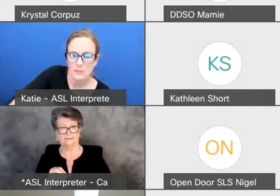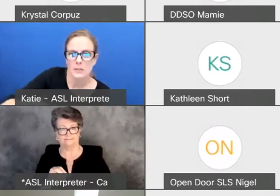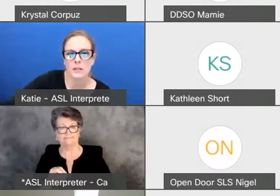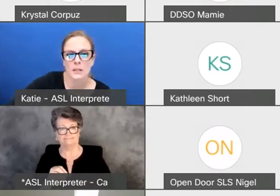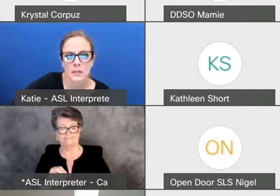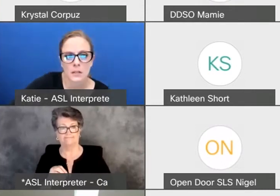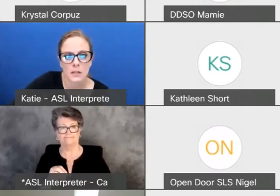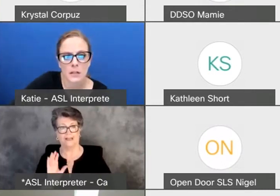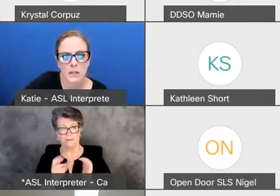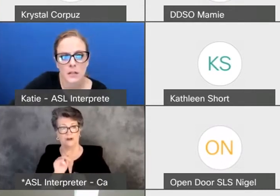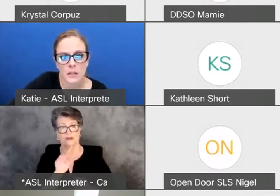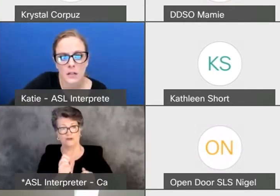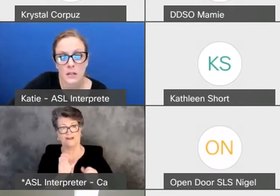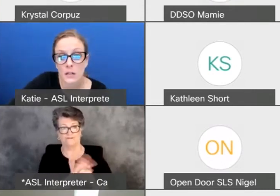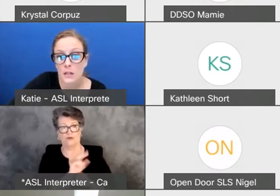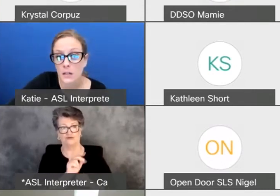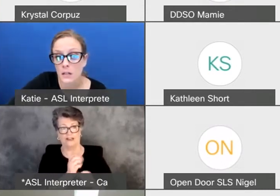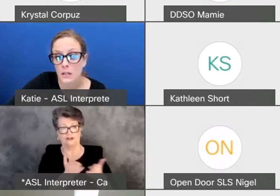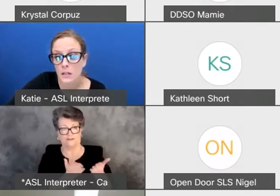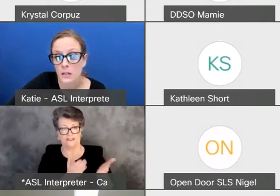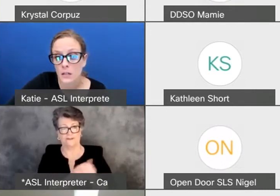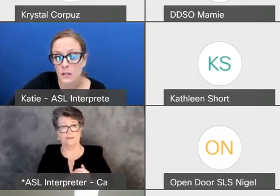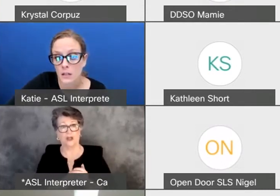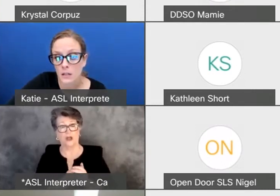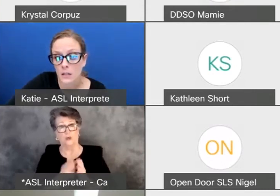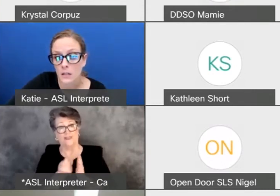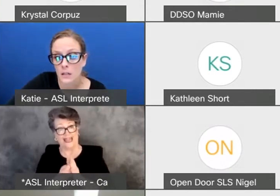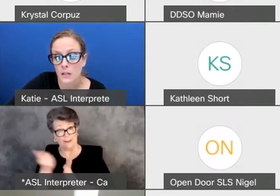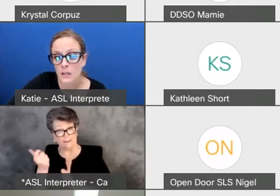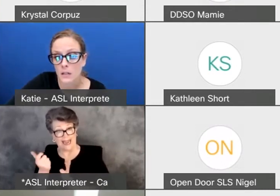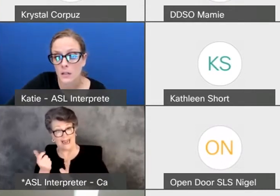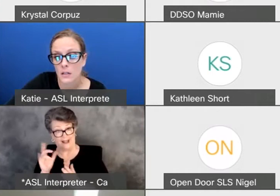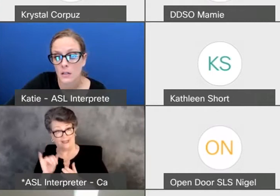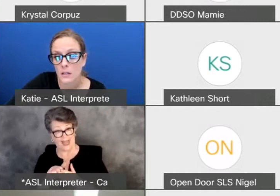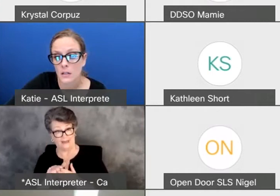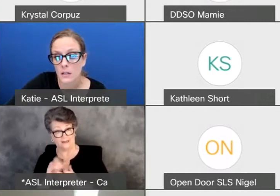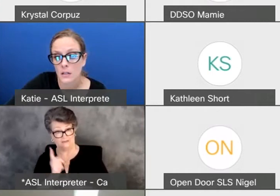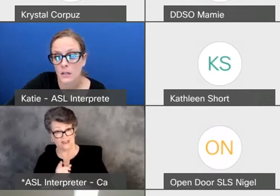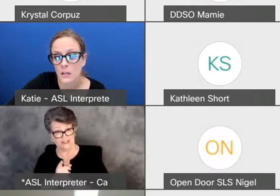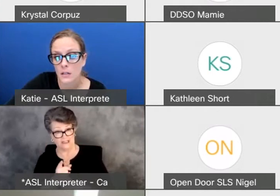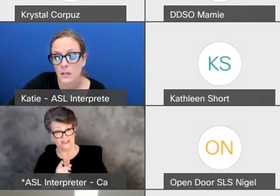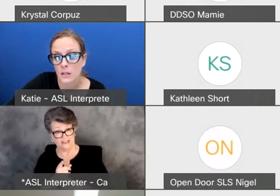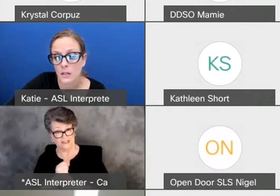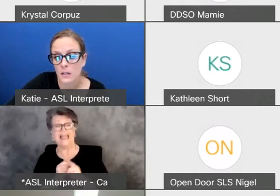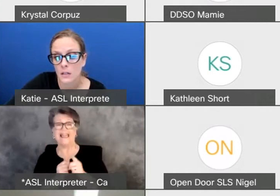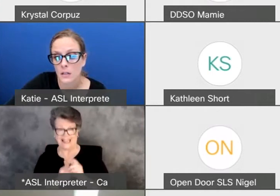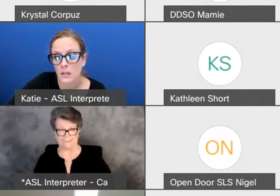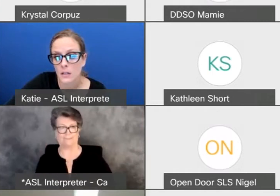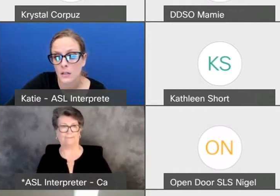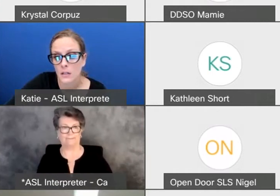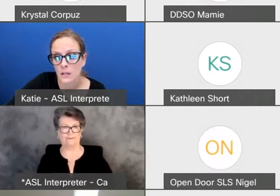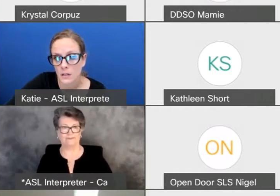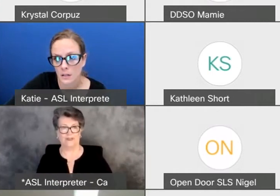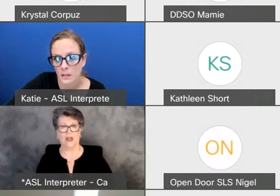the rate services. So with the elimination of that, Yeah. then So with could the so